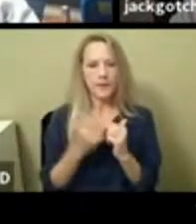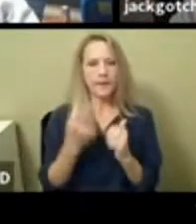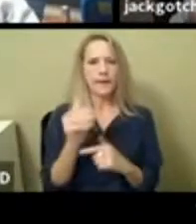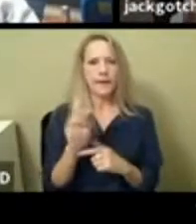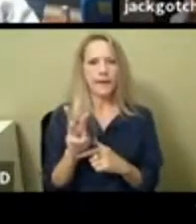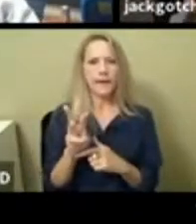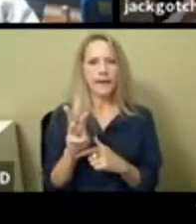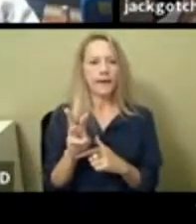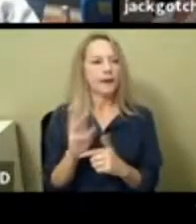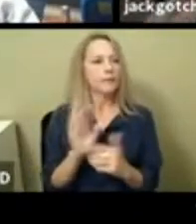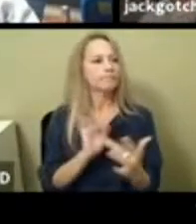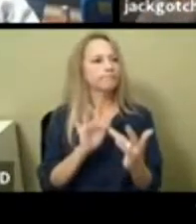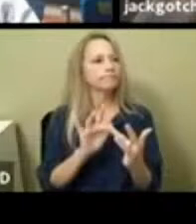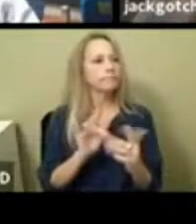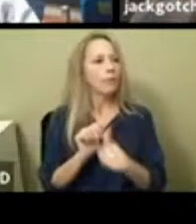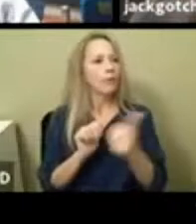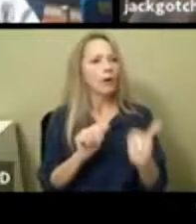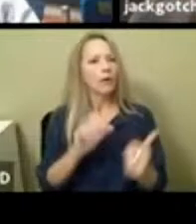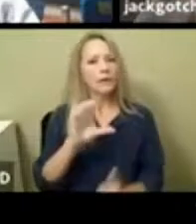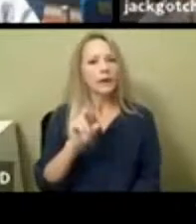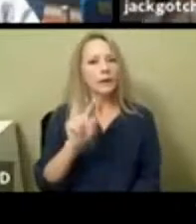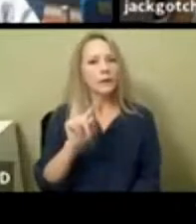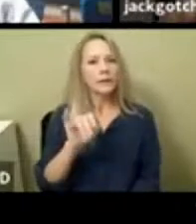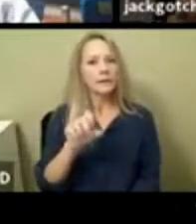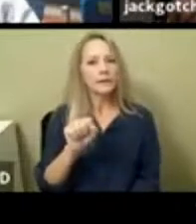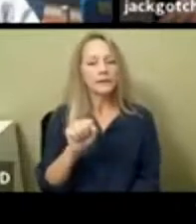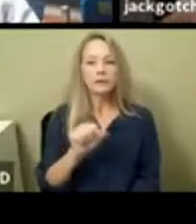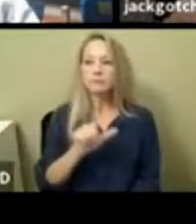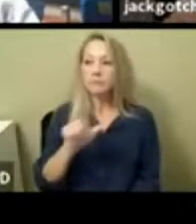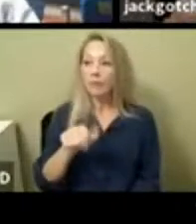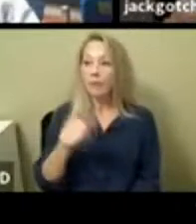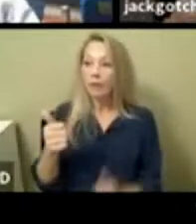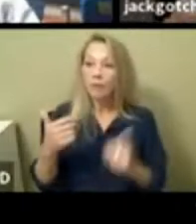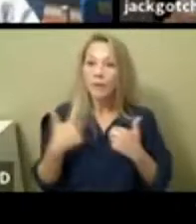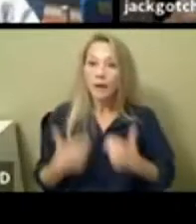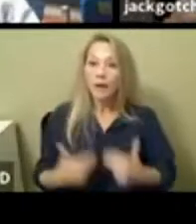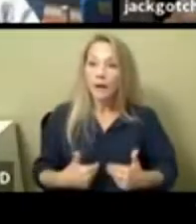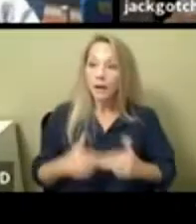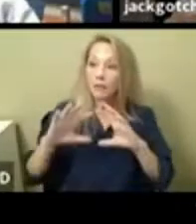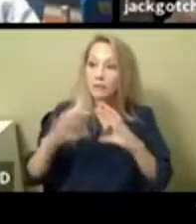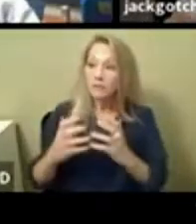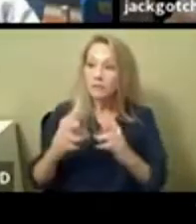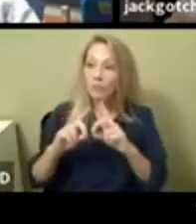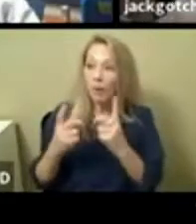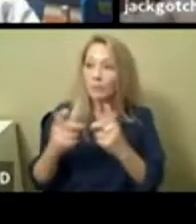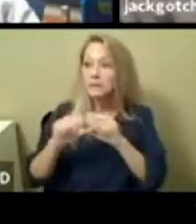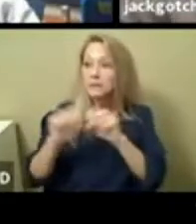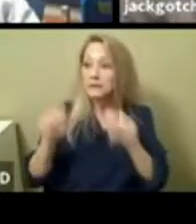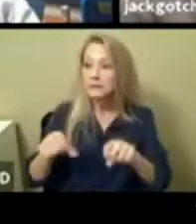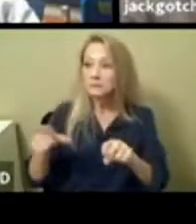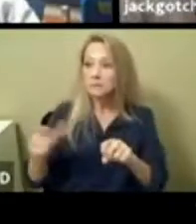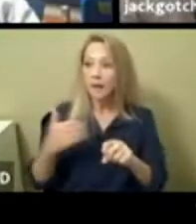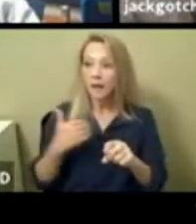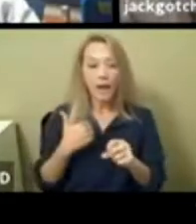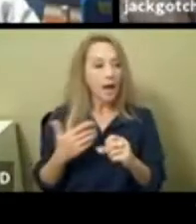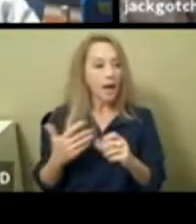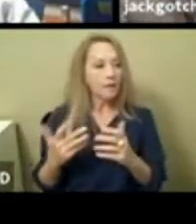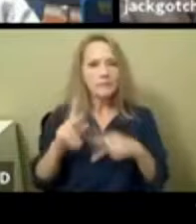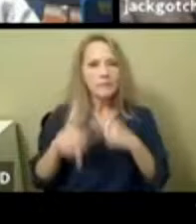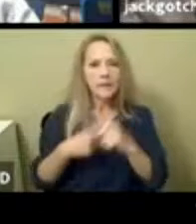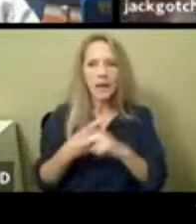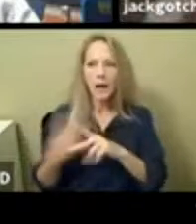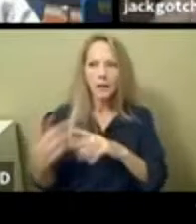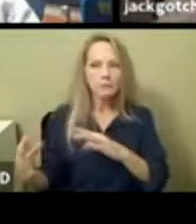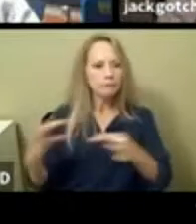surrounding counties. I don't know if the healthcare systems have relationships with those. All of those county mayors have the